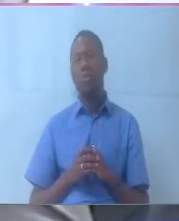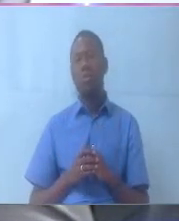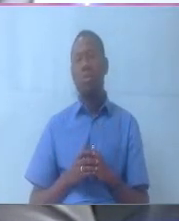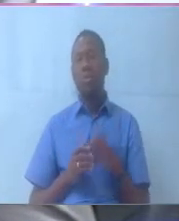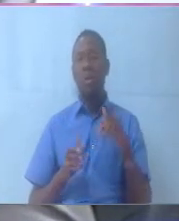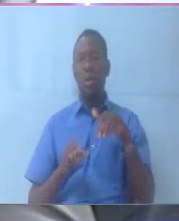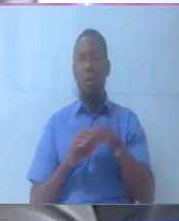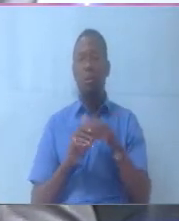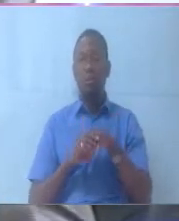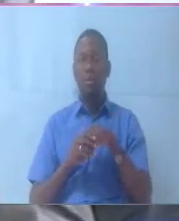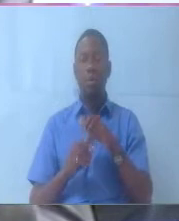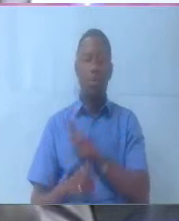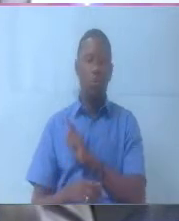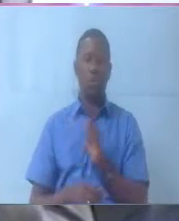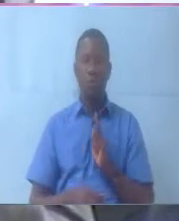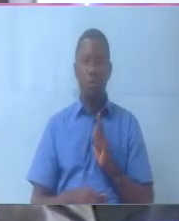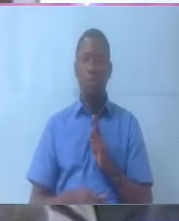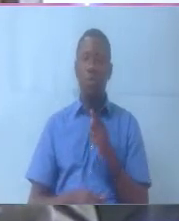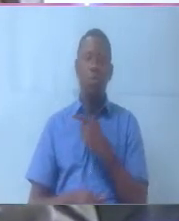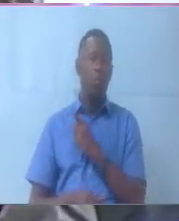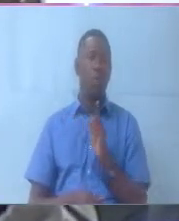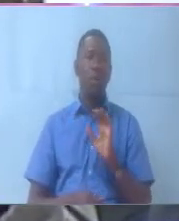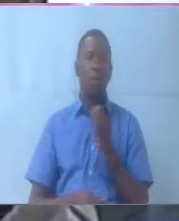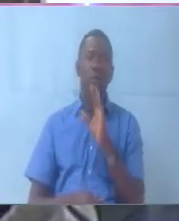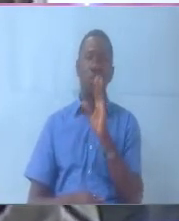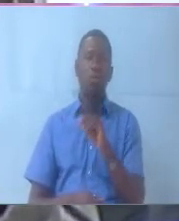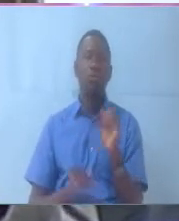among us, we could not do anything.